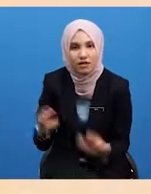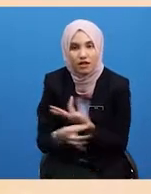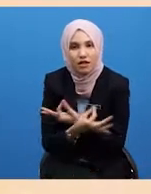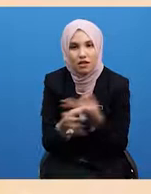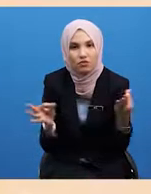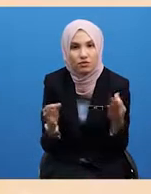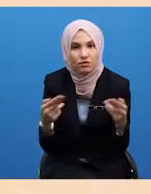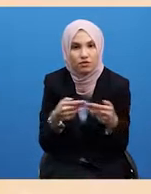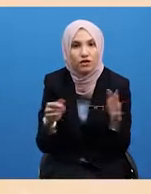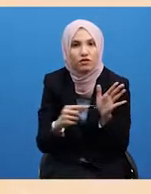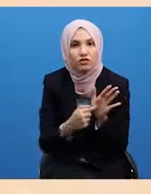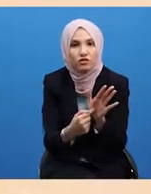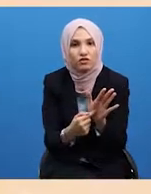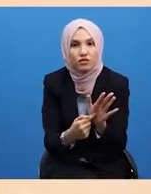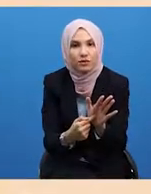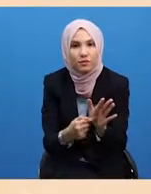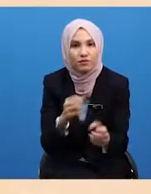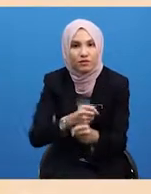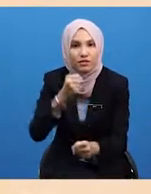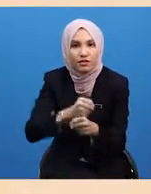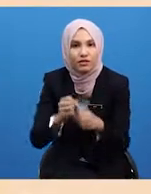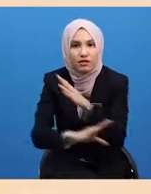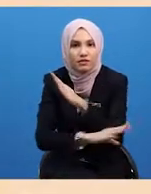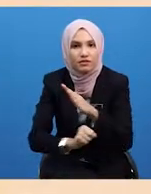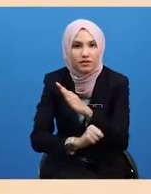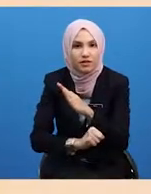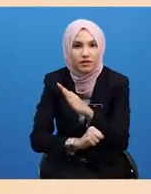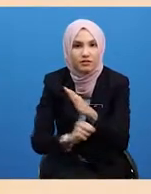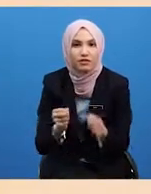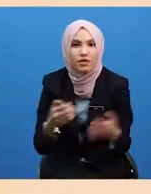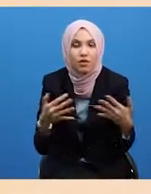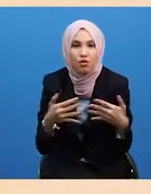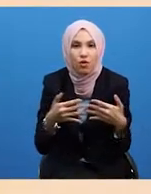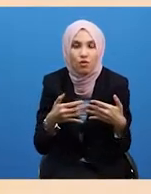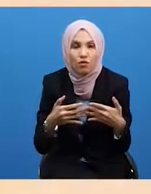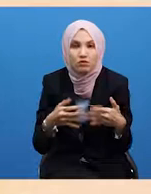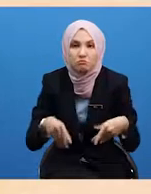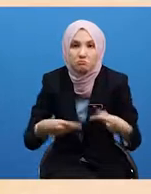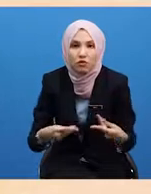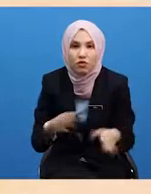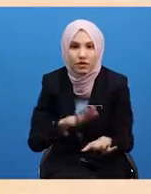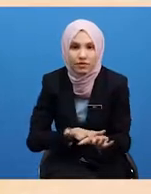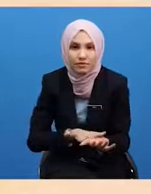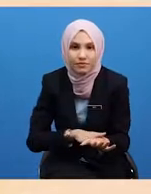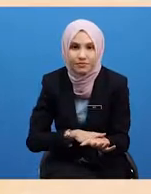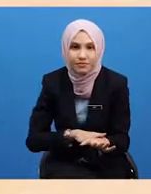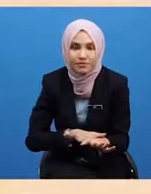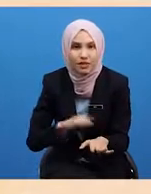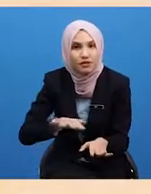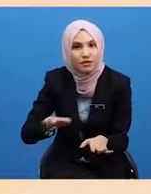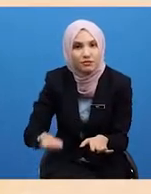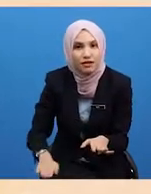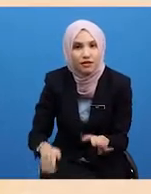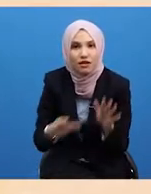support for the country and to finance the war that was going on. Hannah turns down the role